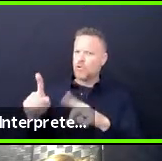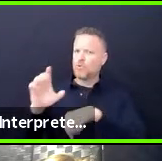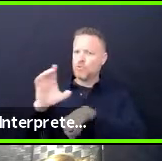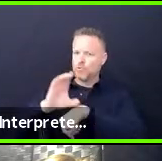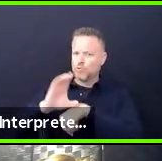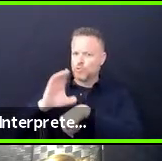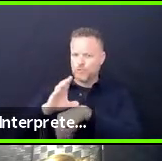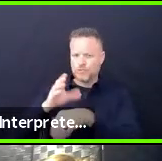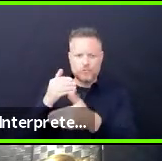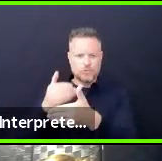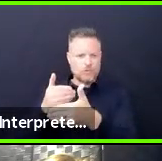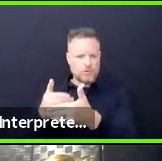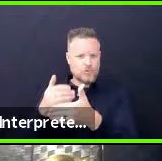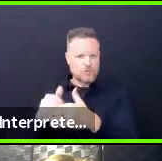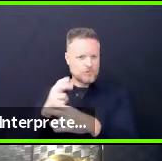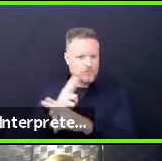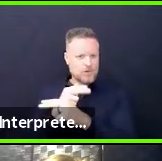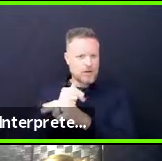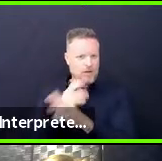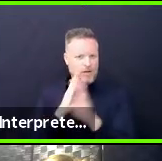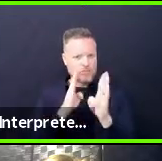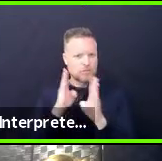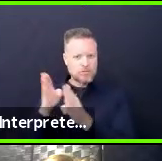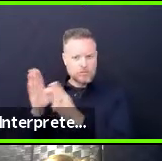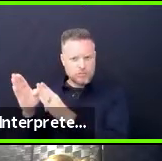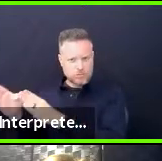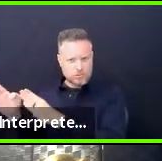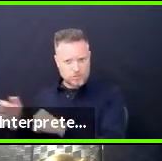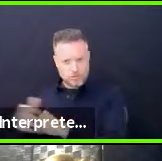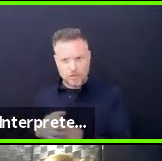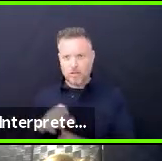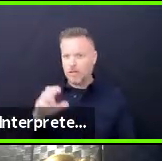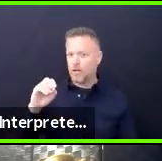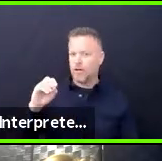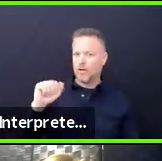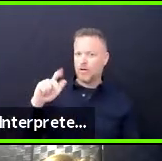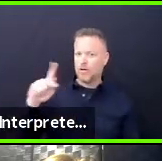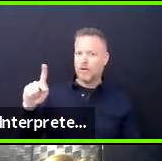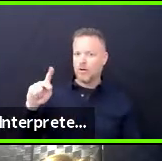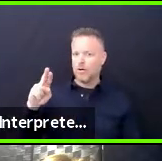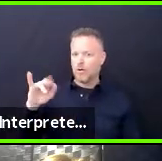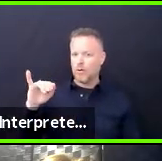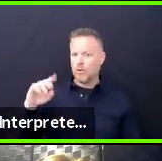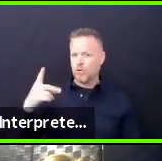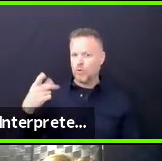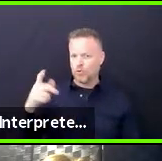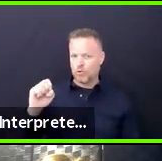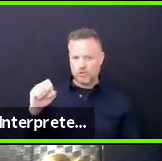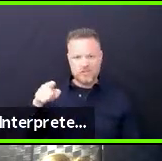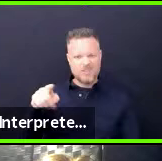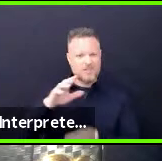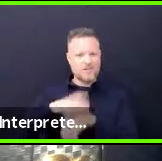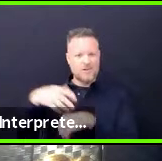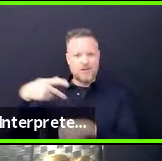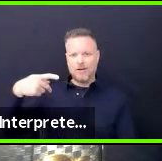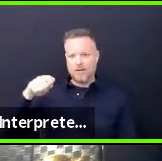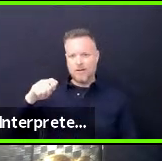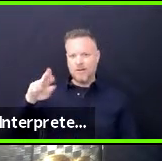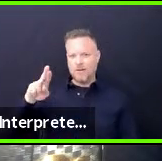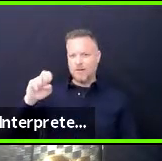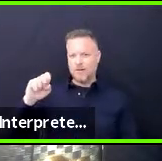were located where there were main thoroughfares. The Oak Ridge Baptist Church, for instance, is on Parallel, which is the